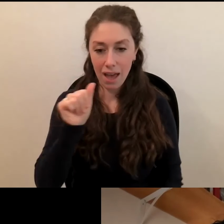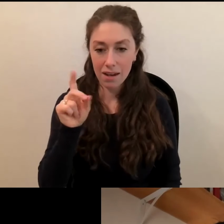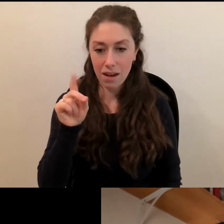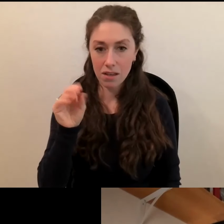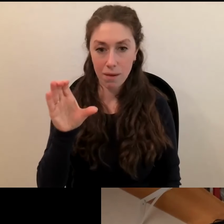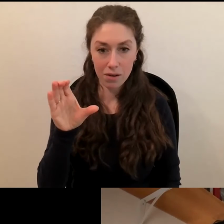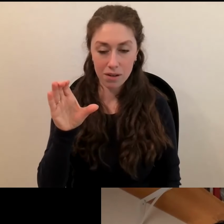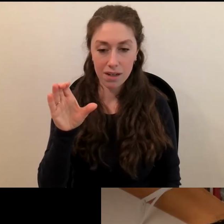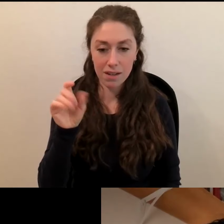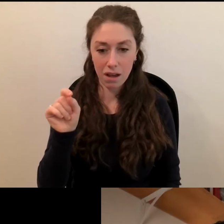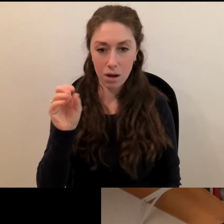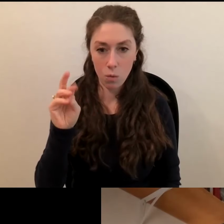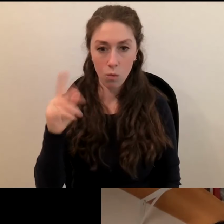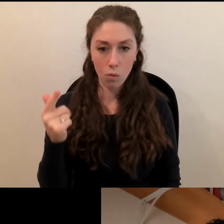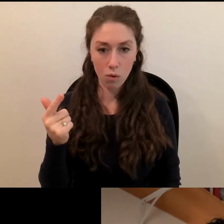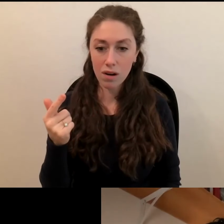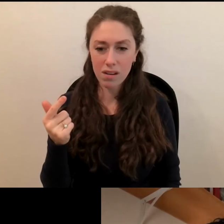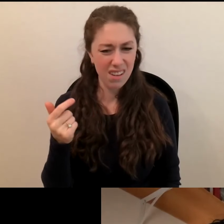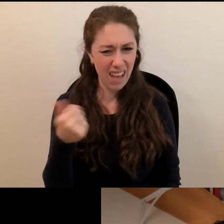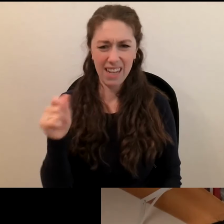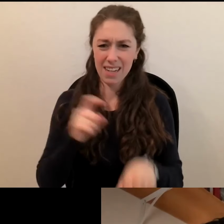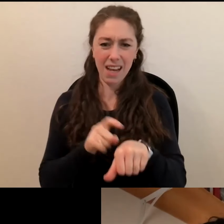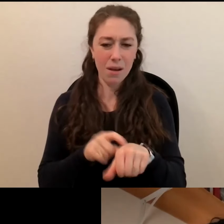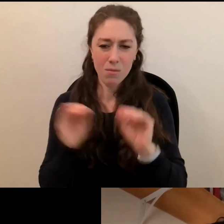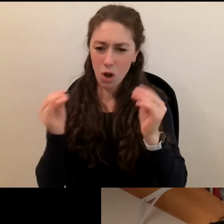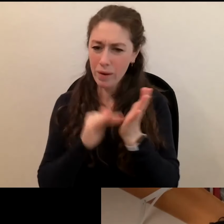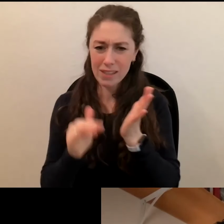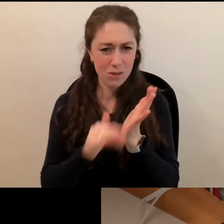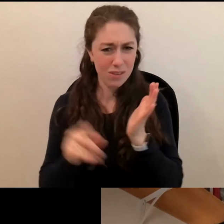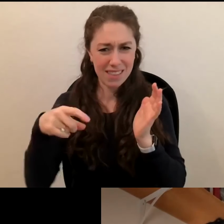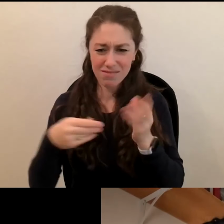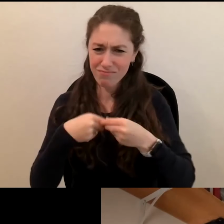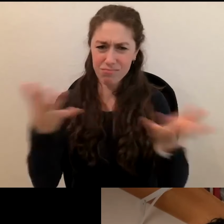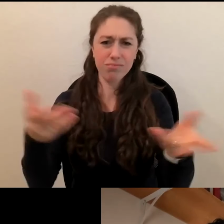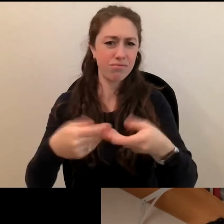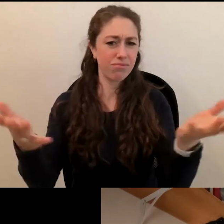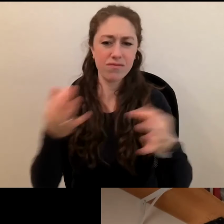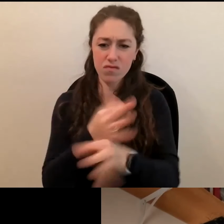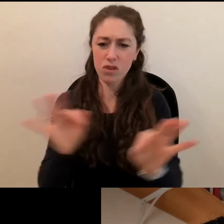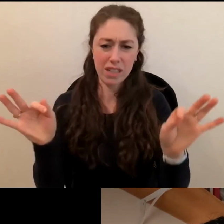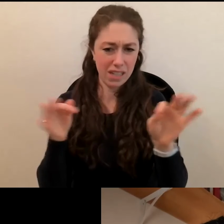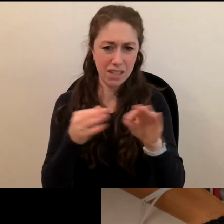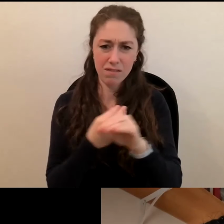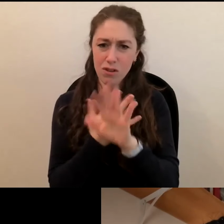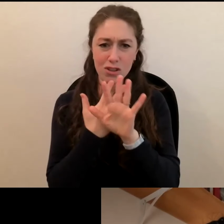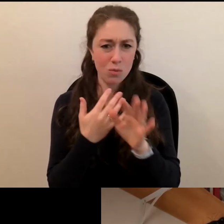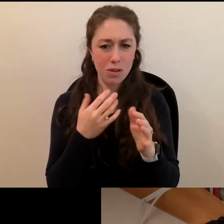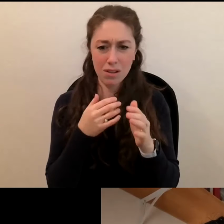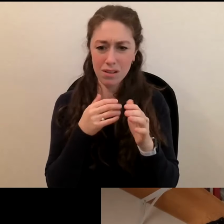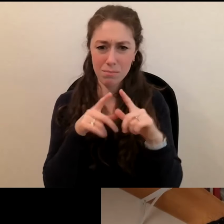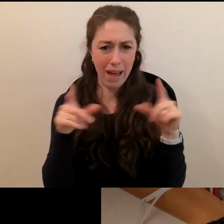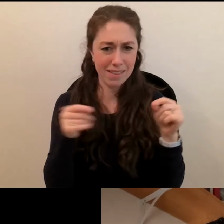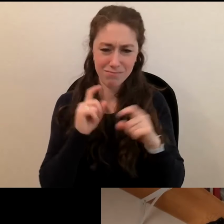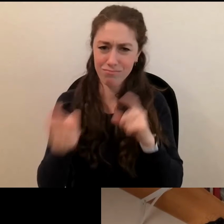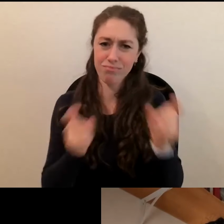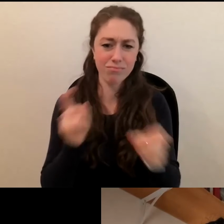conference@documentary.org. At any time, no excuses needed. We're happy to give out complimentary virtual passes to people. In